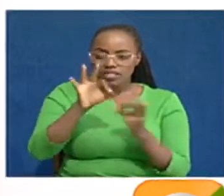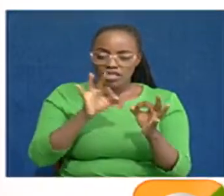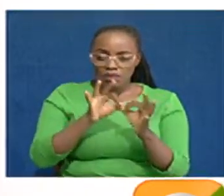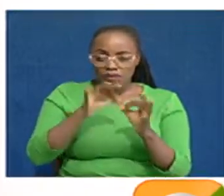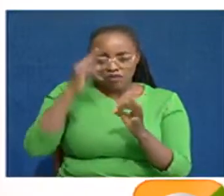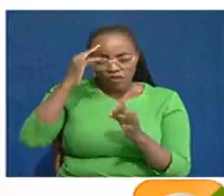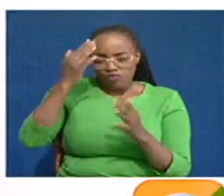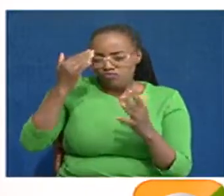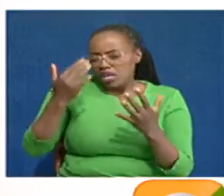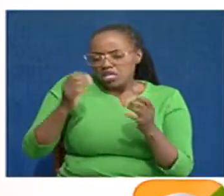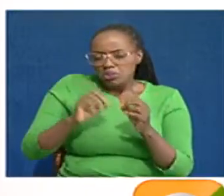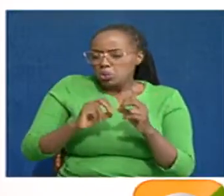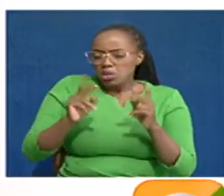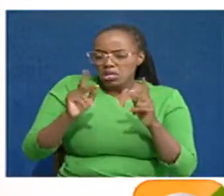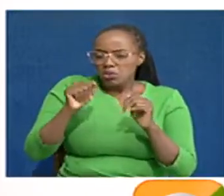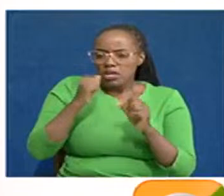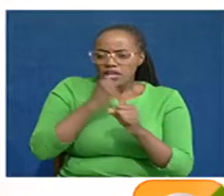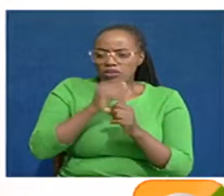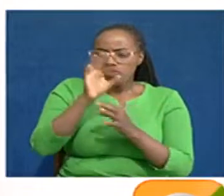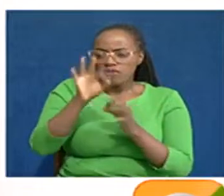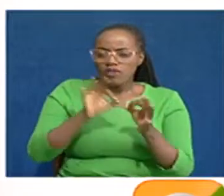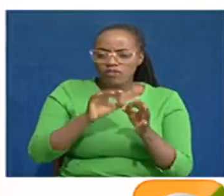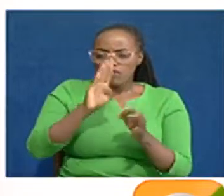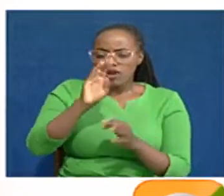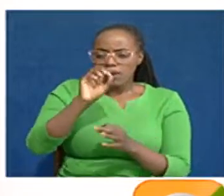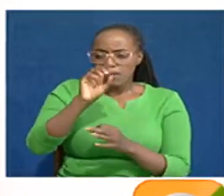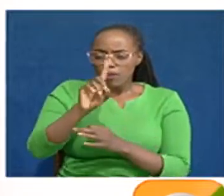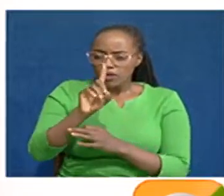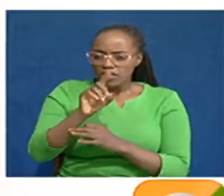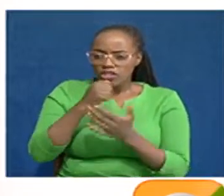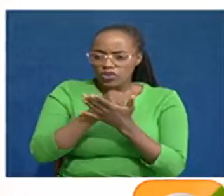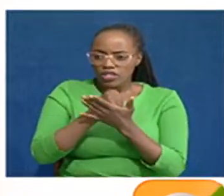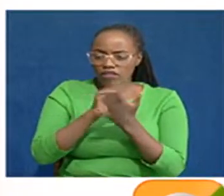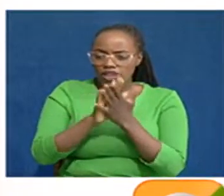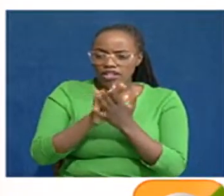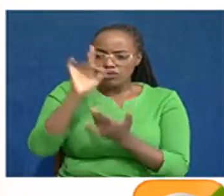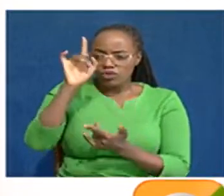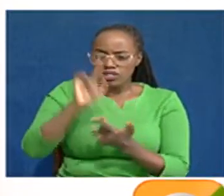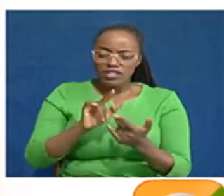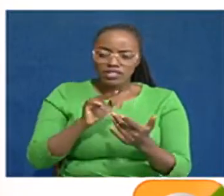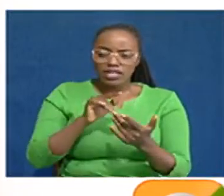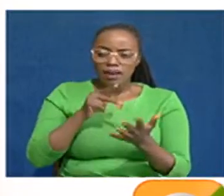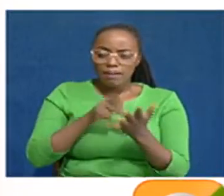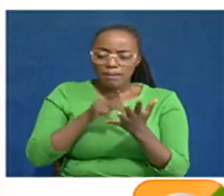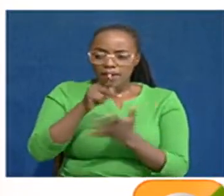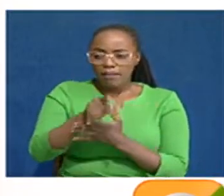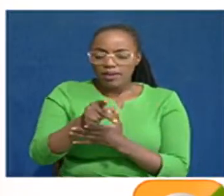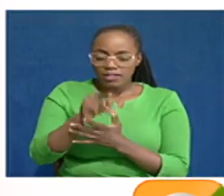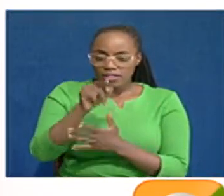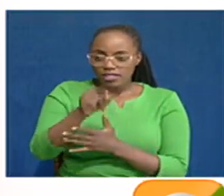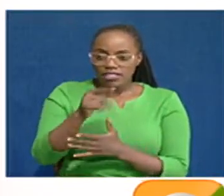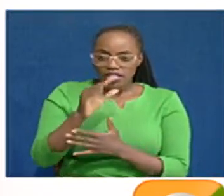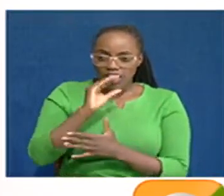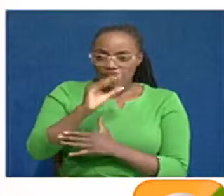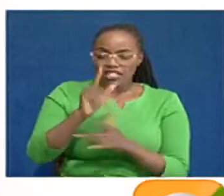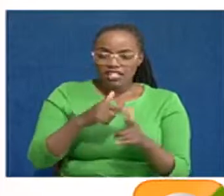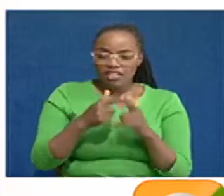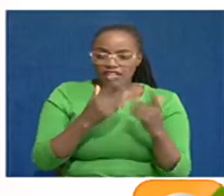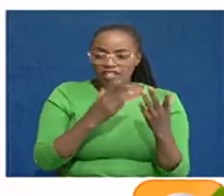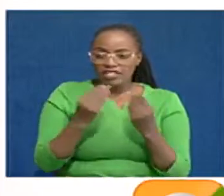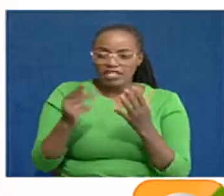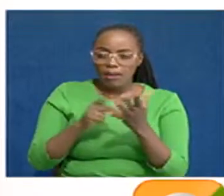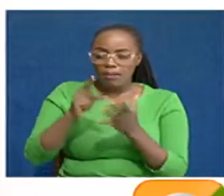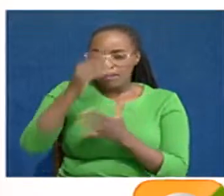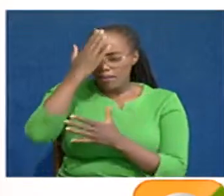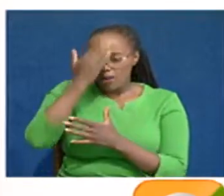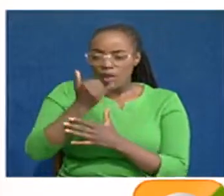why not? Yeah. So you do a specific one for a bond. You make sure you've audited and everybody who's getting paid is valid cash. Right, yeah. And then you simply pay so that you can, because